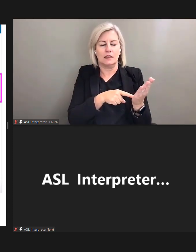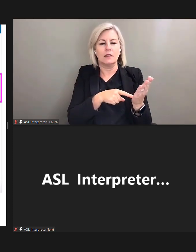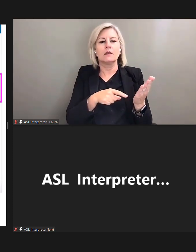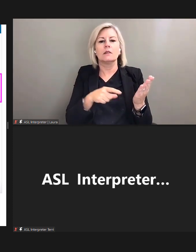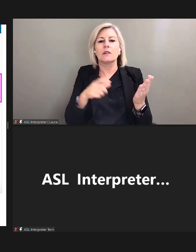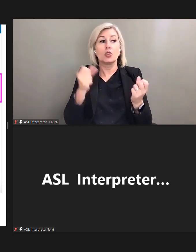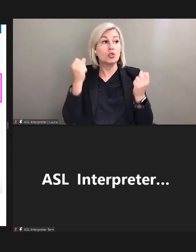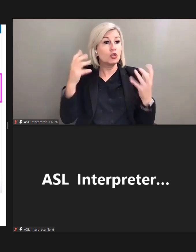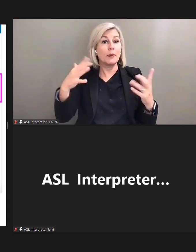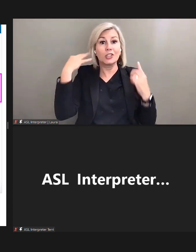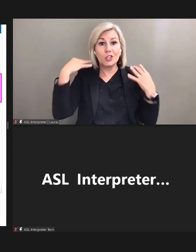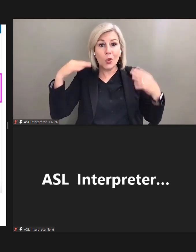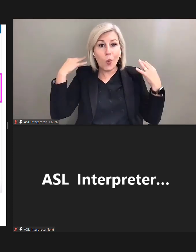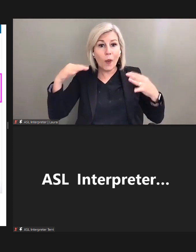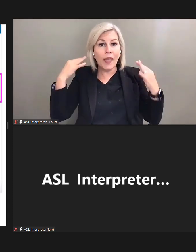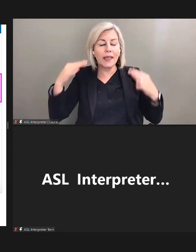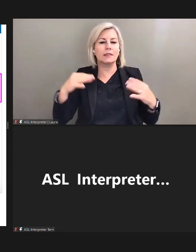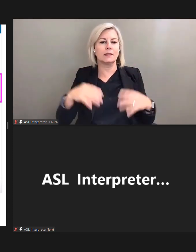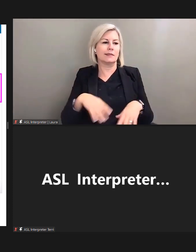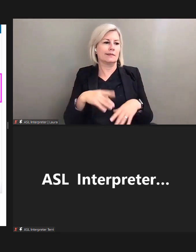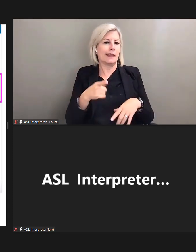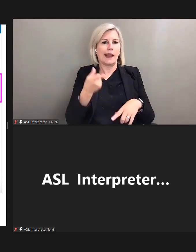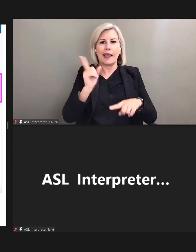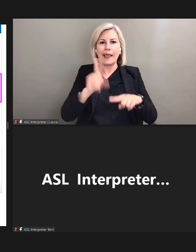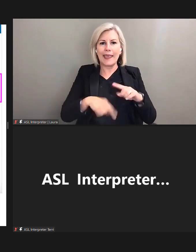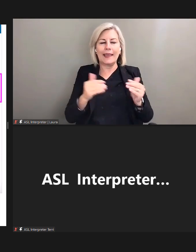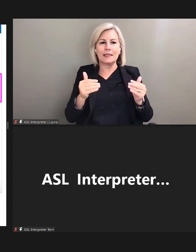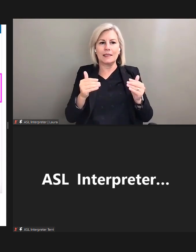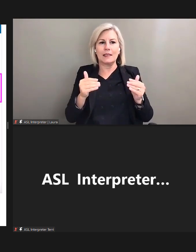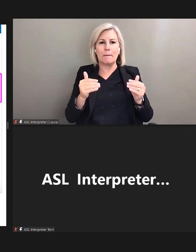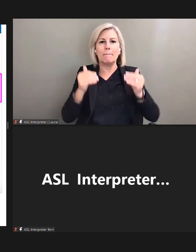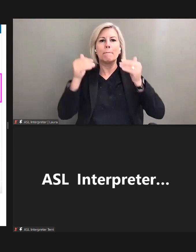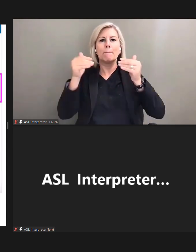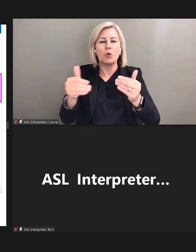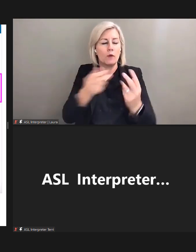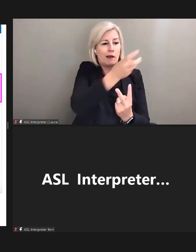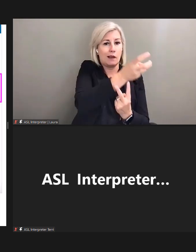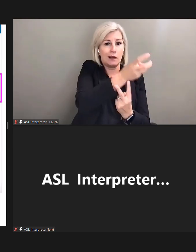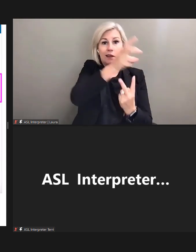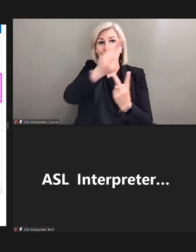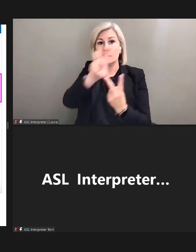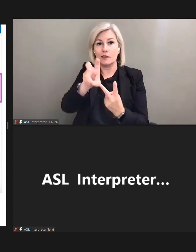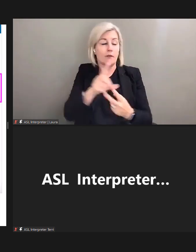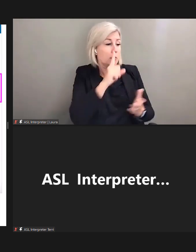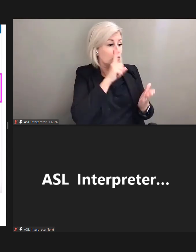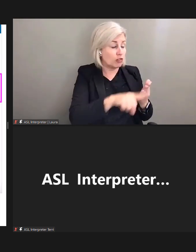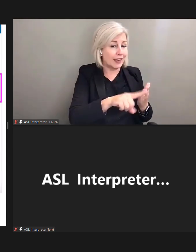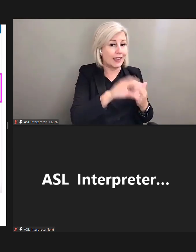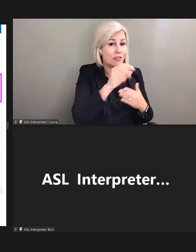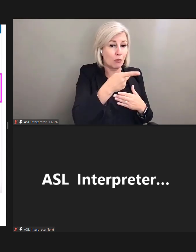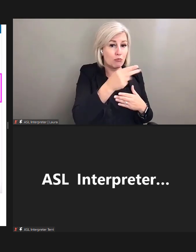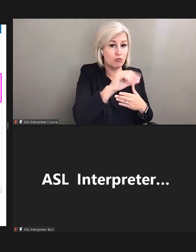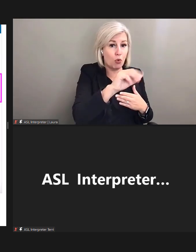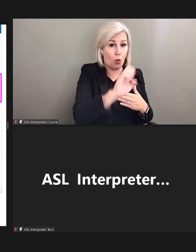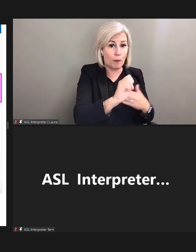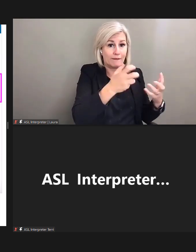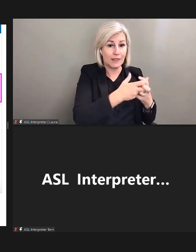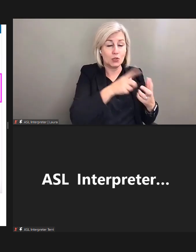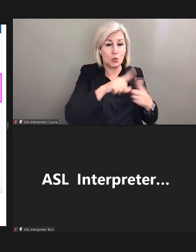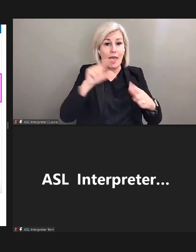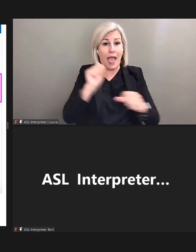too much noise getting in, and it's not able to progress from checking the probe fit to the actual